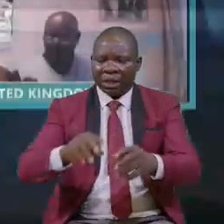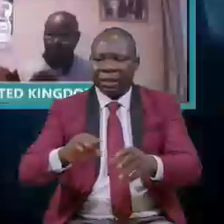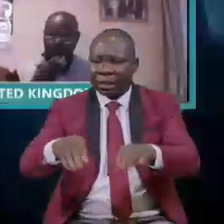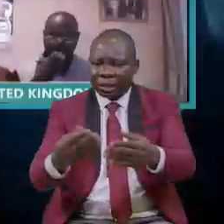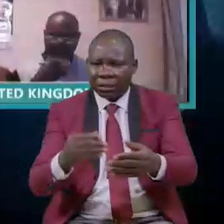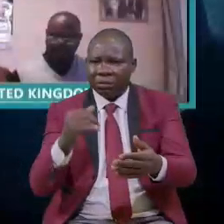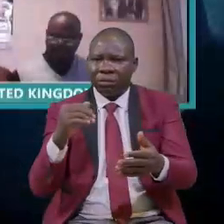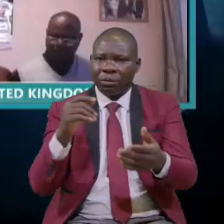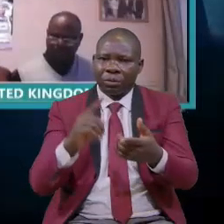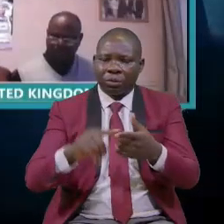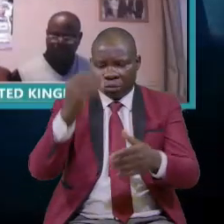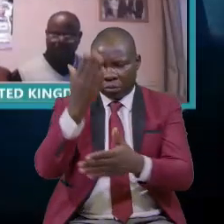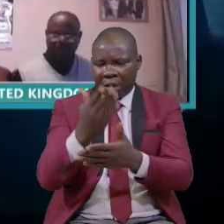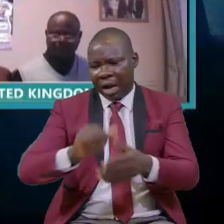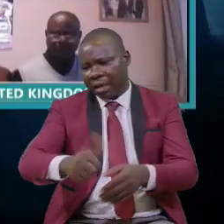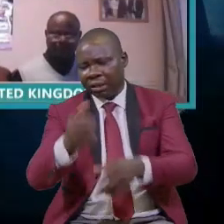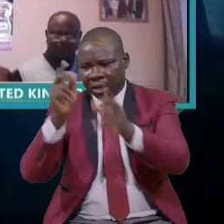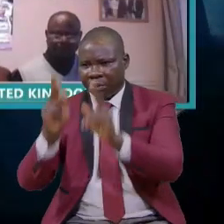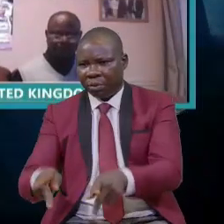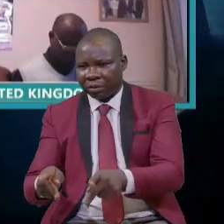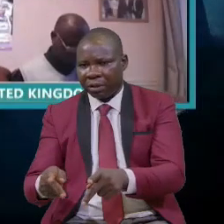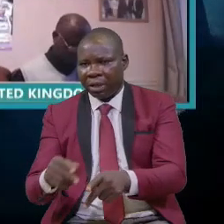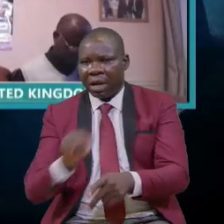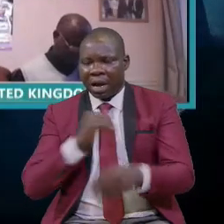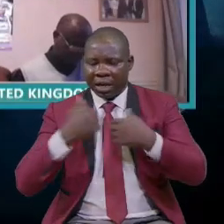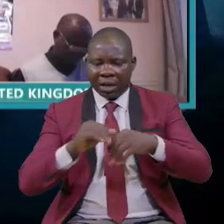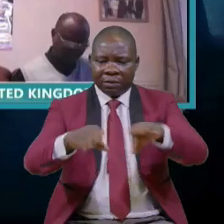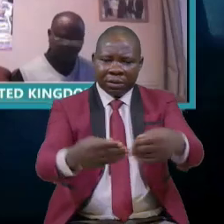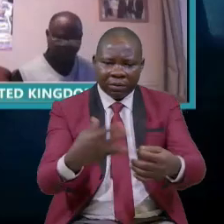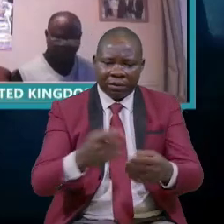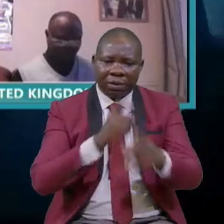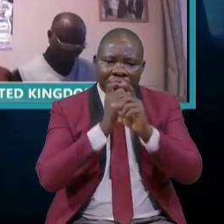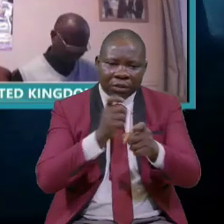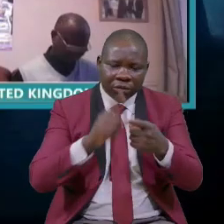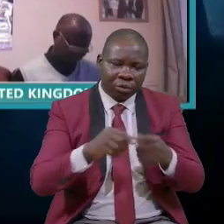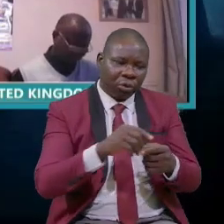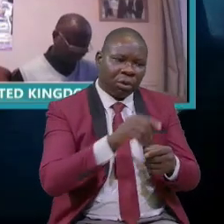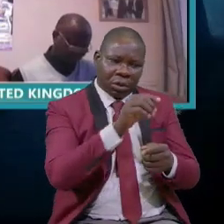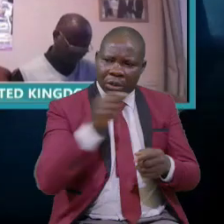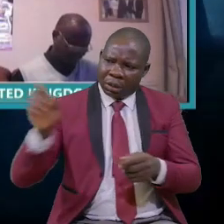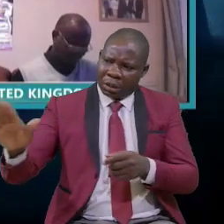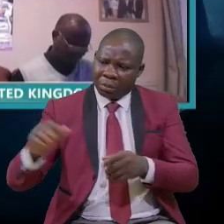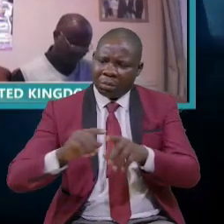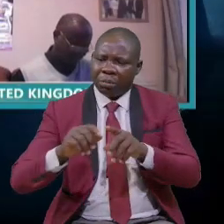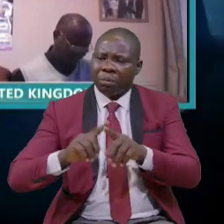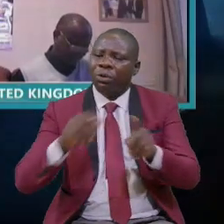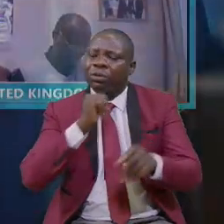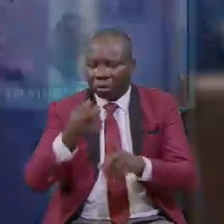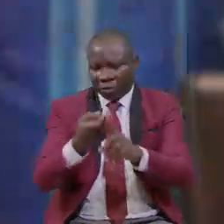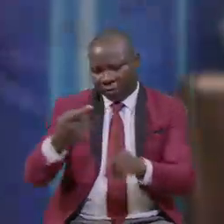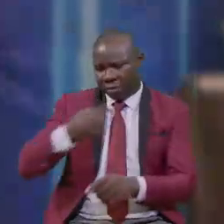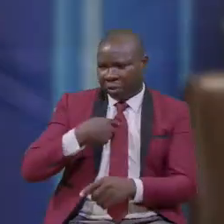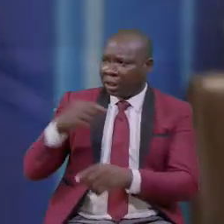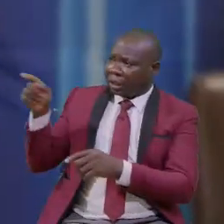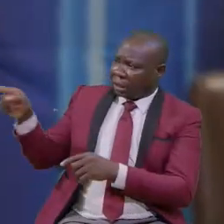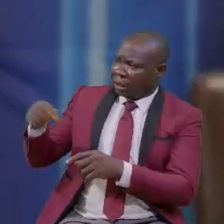given the gift of healing, but it's not for me. It says, I should go and give so and so,